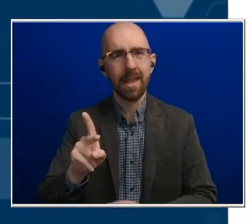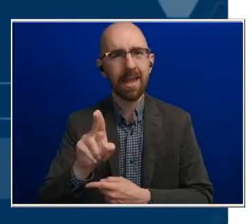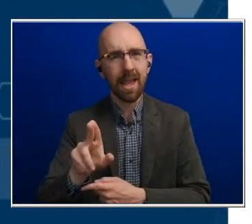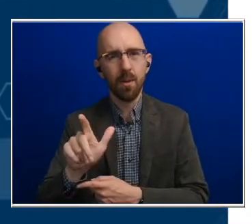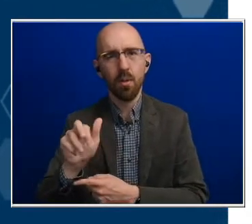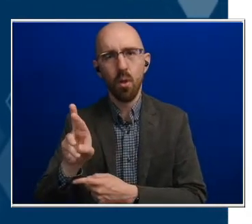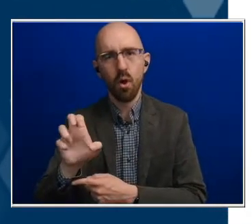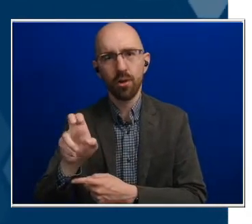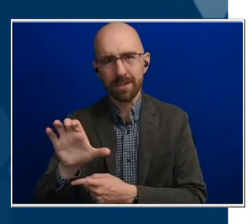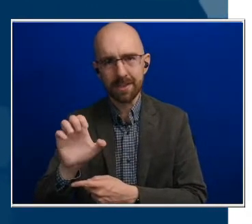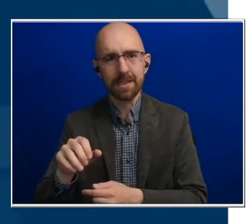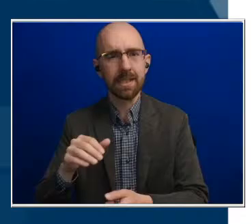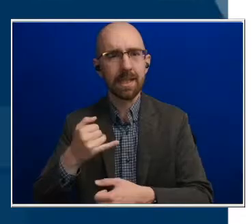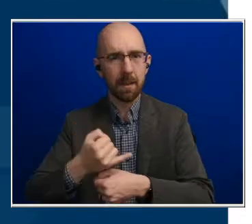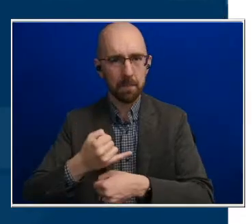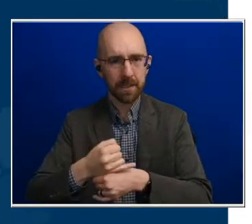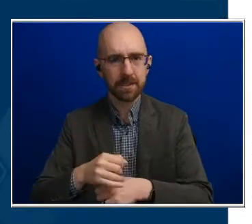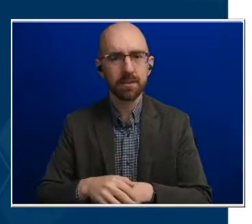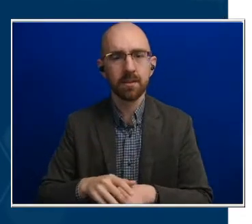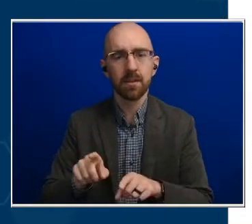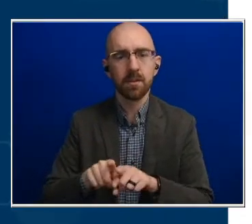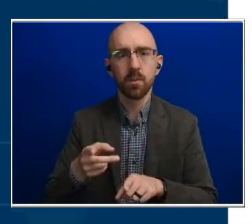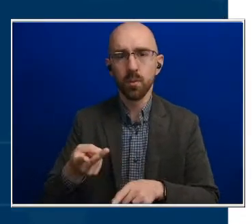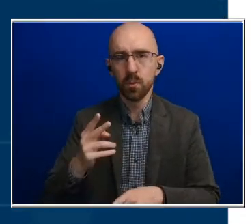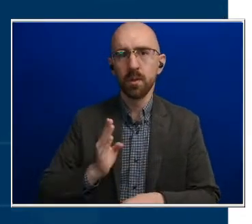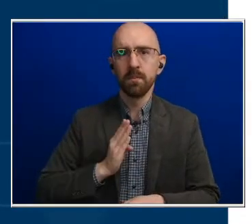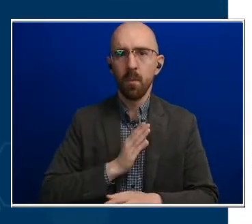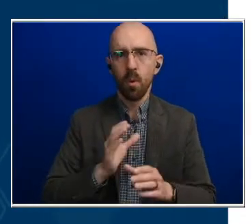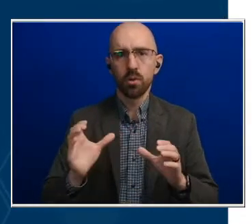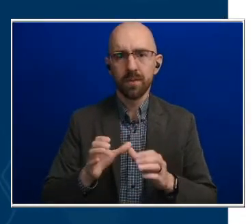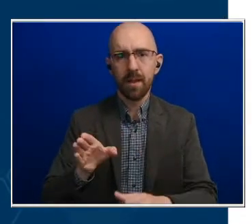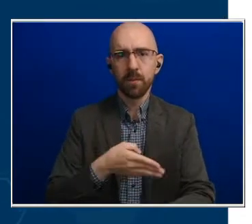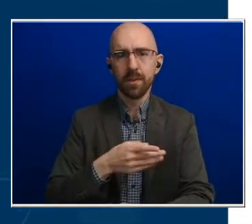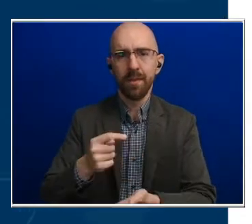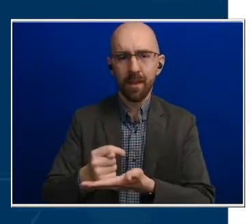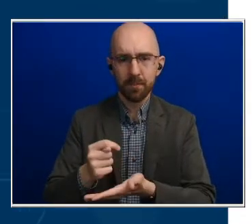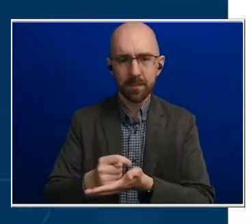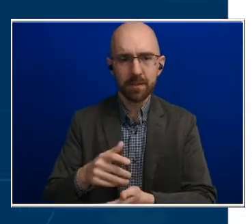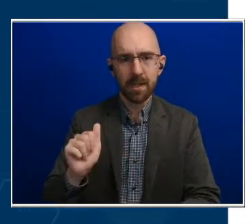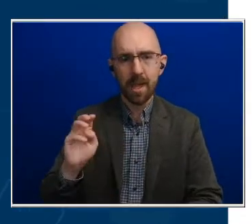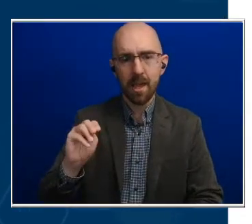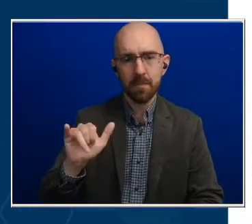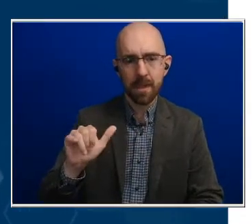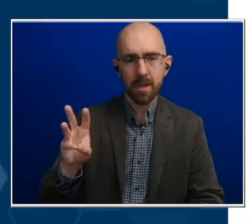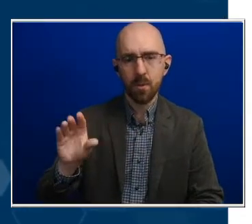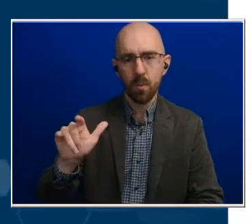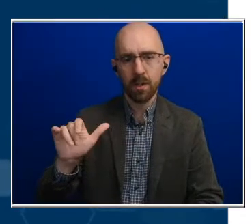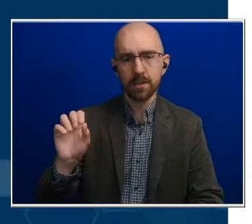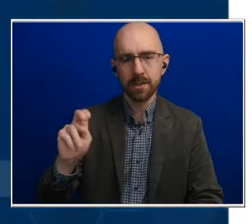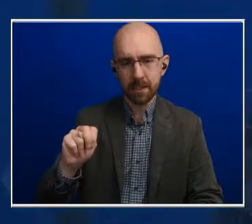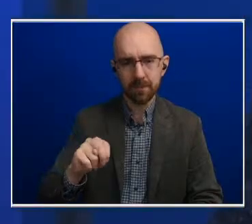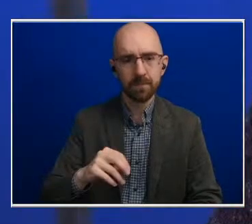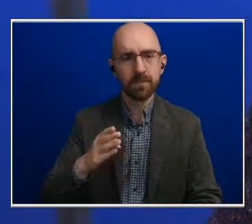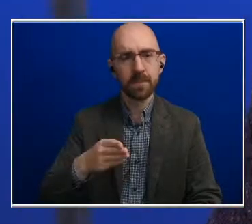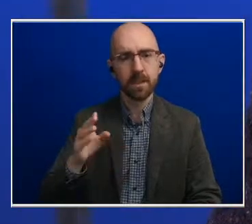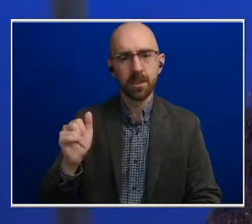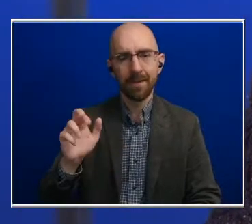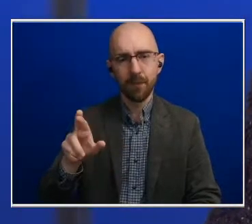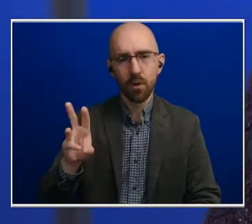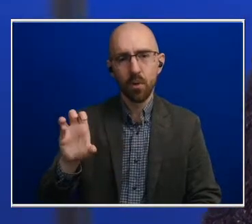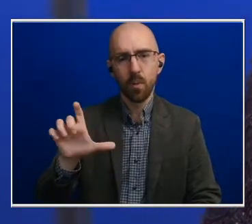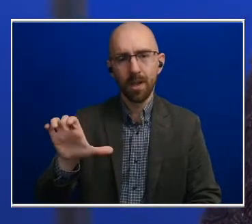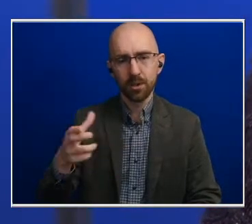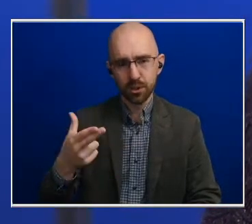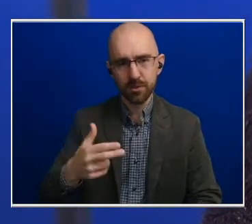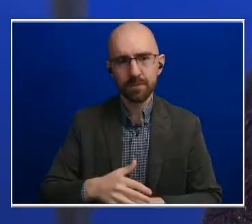well as 2 board-certified music therapists, Amy Wilson and Jennifer Welch, our